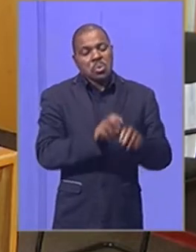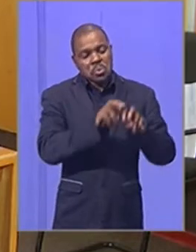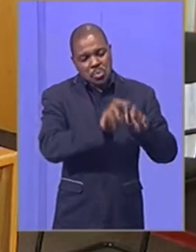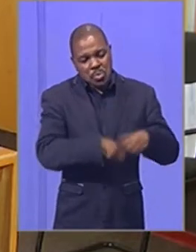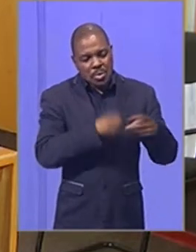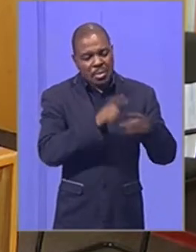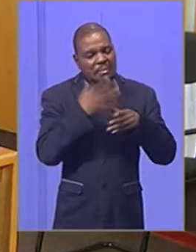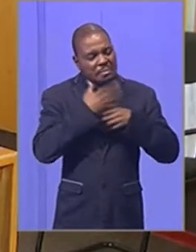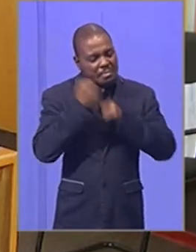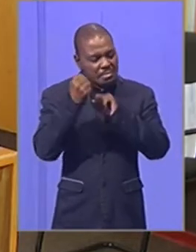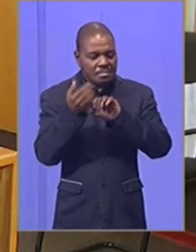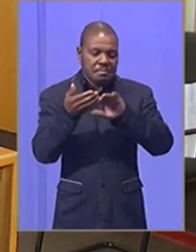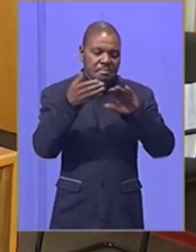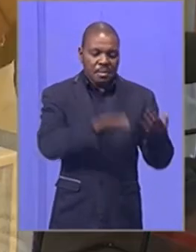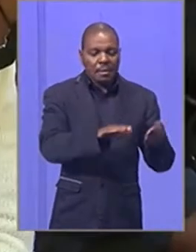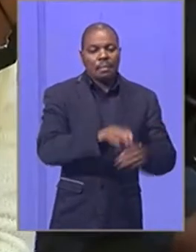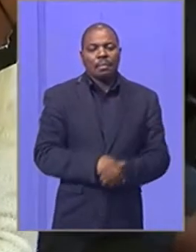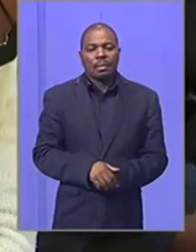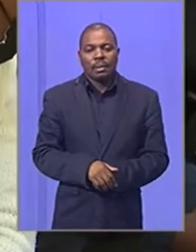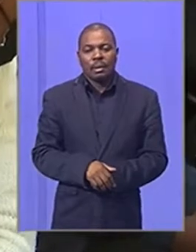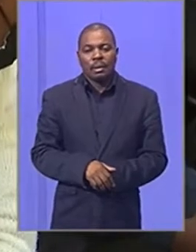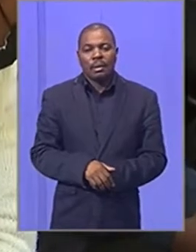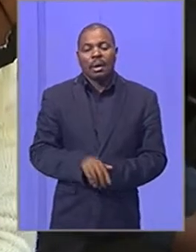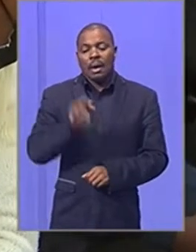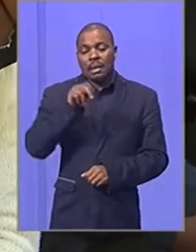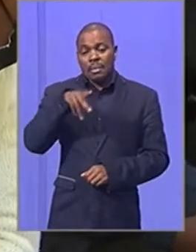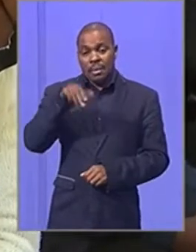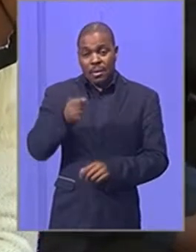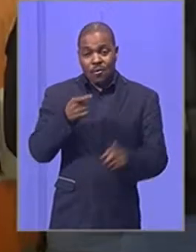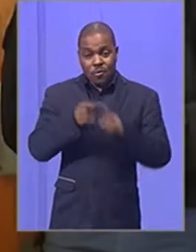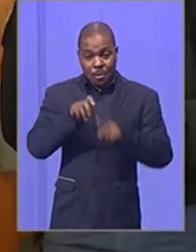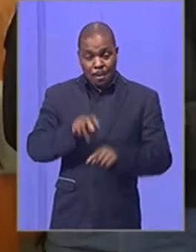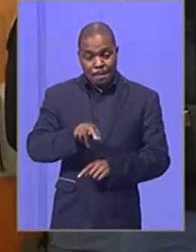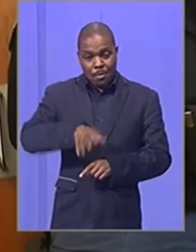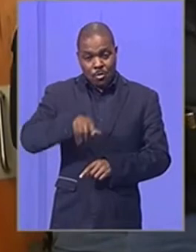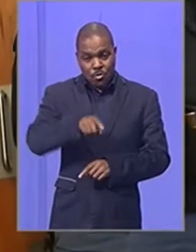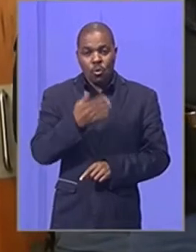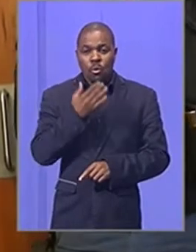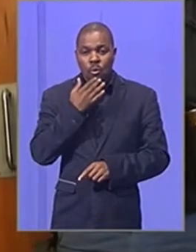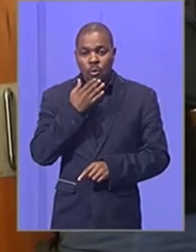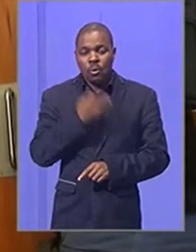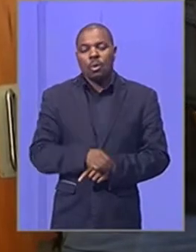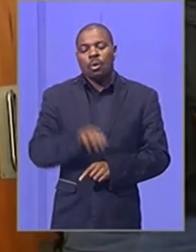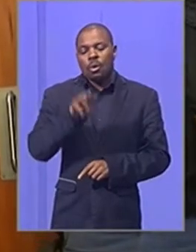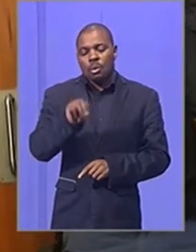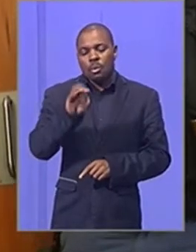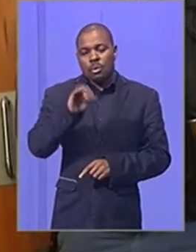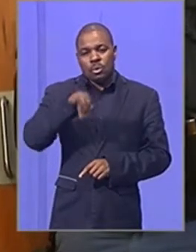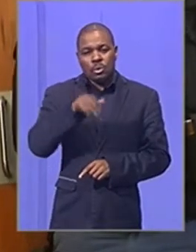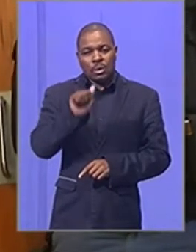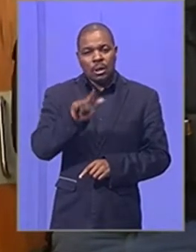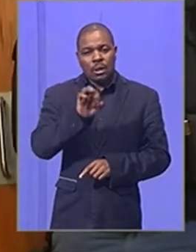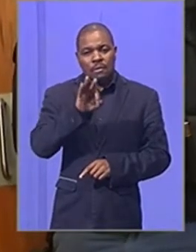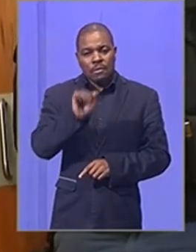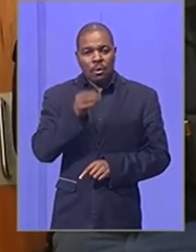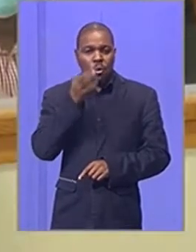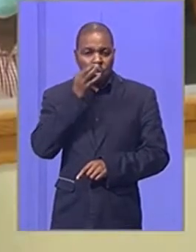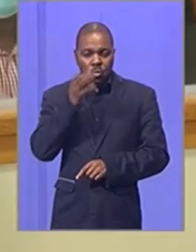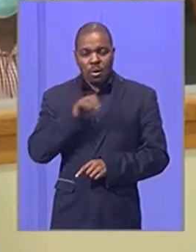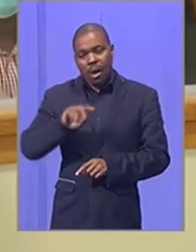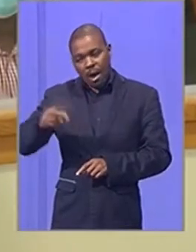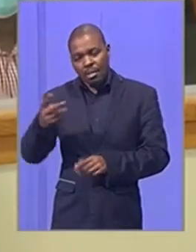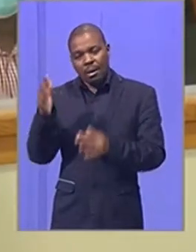ba a gangwa ho fihlela a hlokahala. Moedi wa NPA province yana e le Mojalefa Senokotswana o re Moqosuwa o na le nyewe e